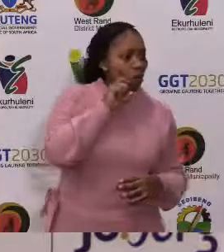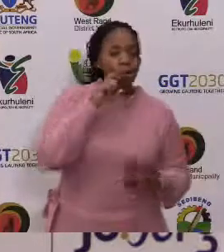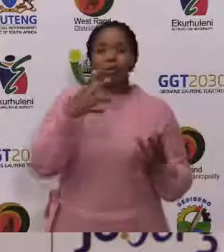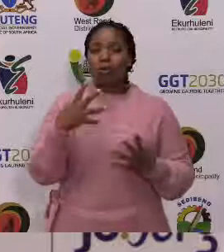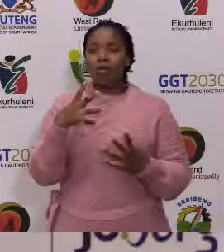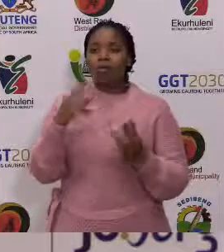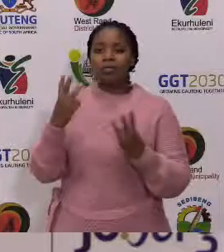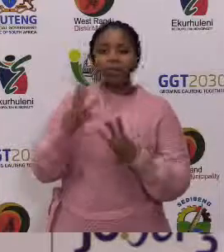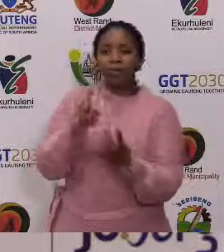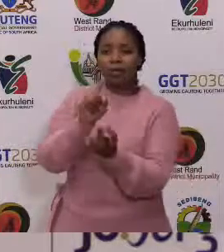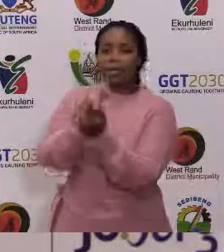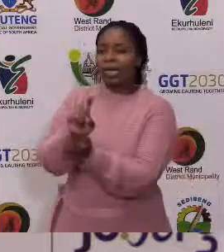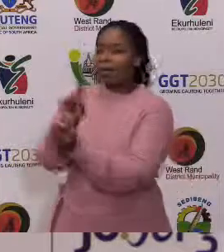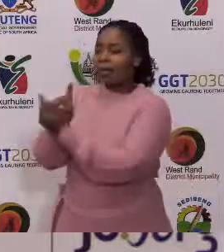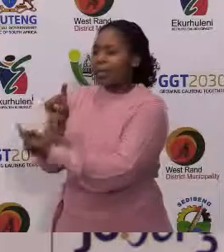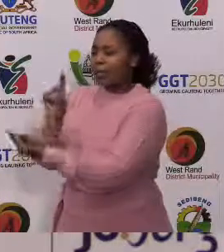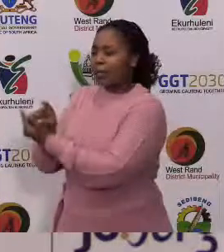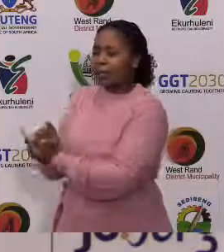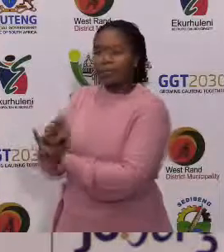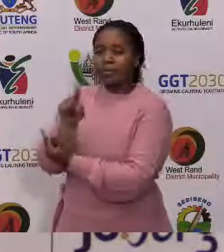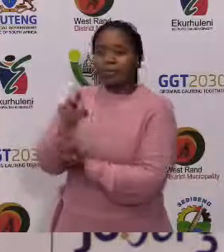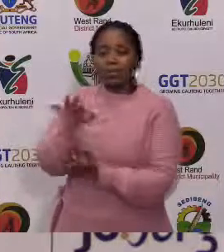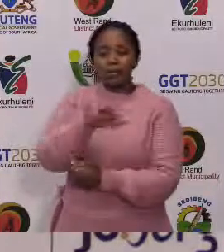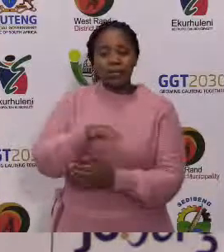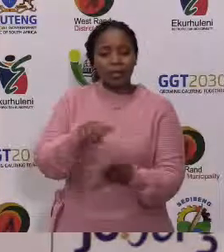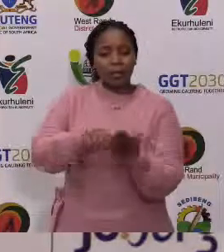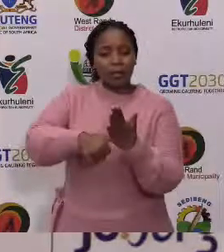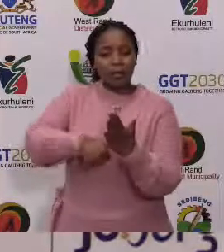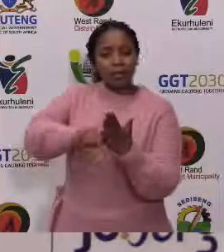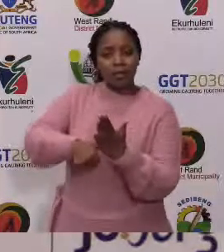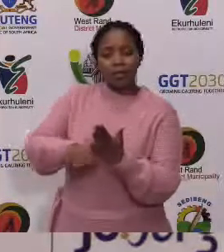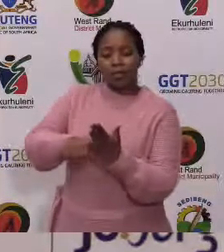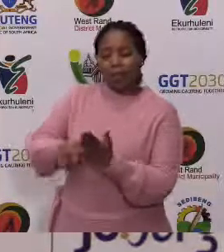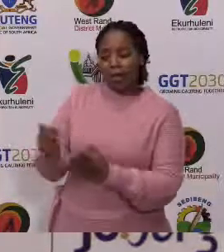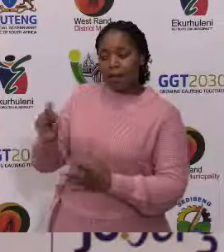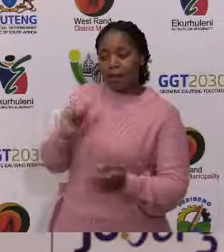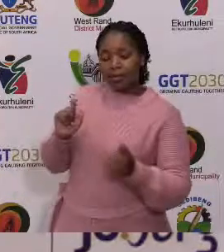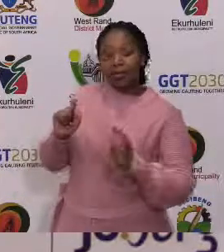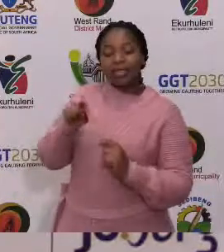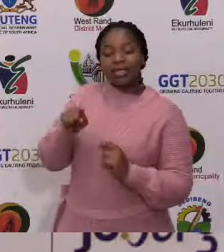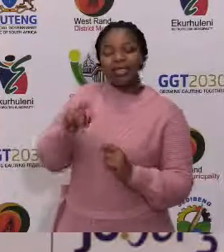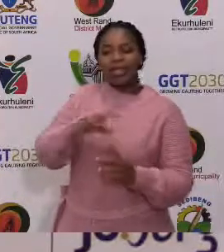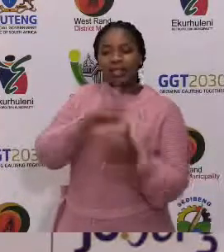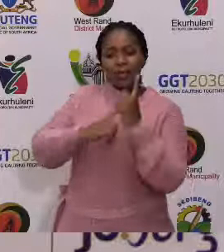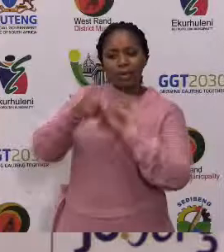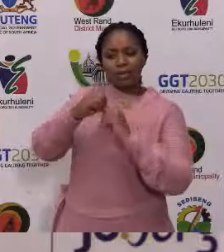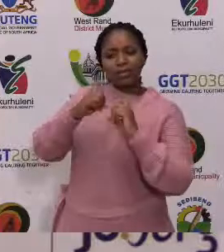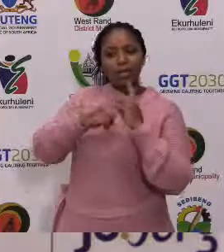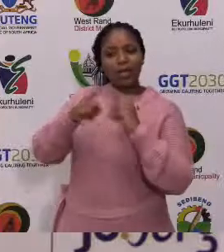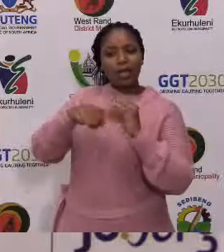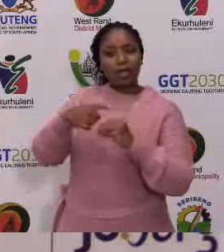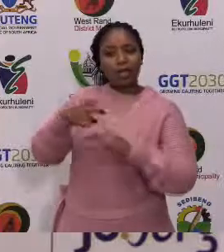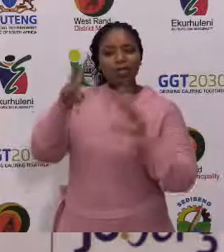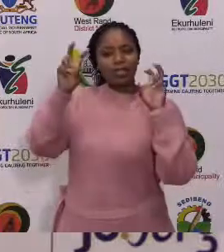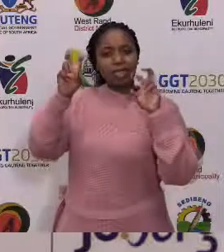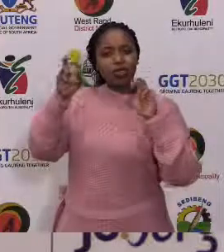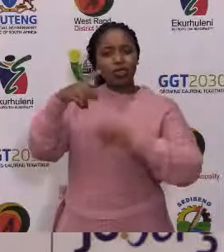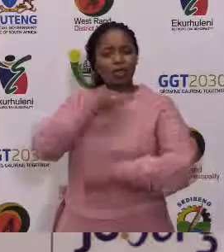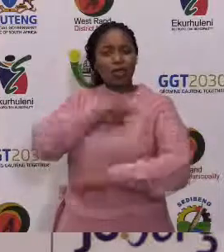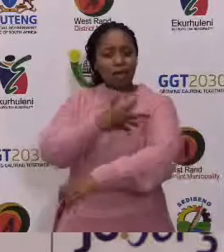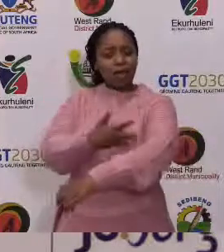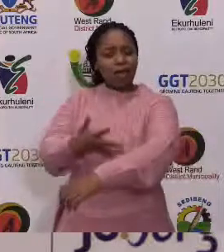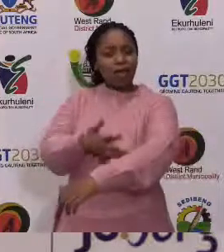age homes and at the pension pay point. And they were asking questions about clotting. They were asked, it